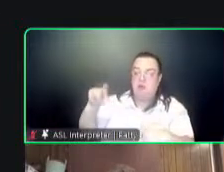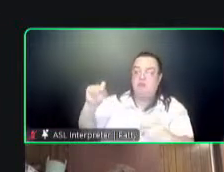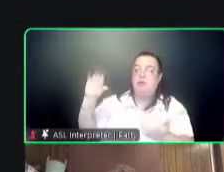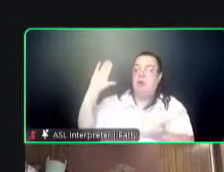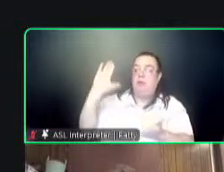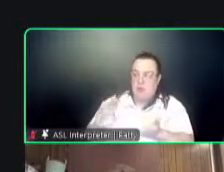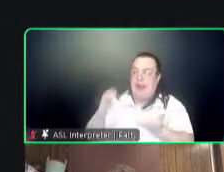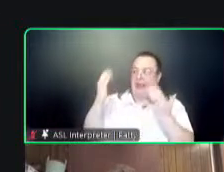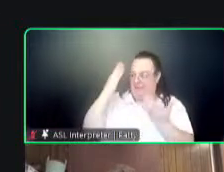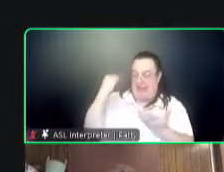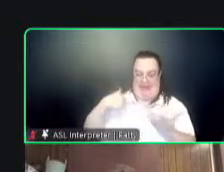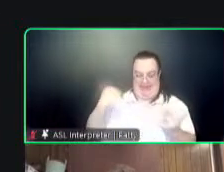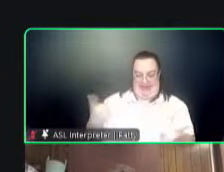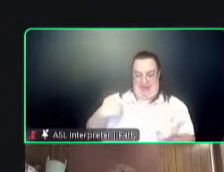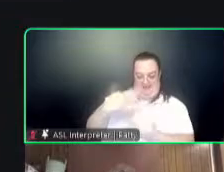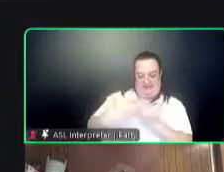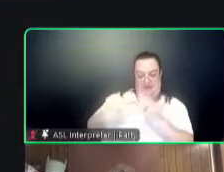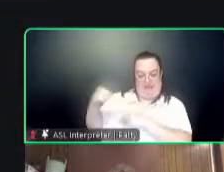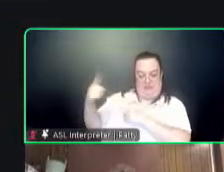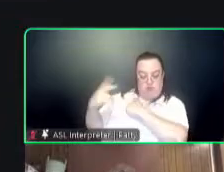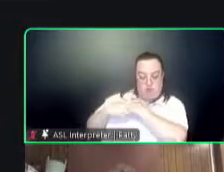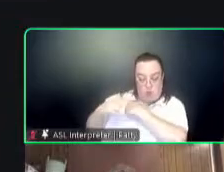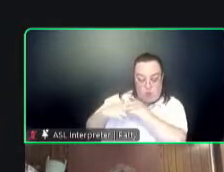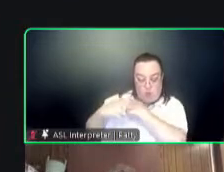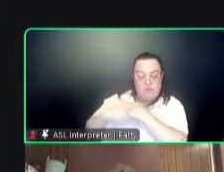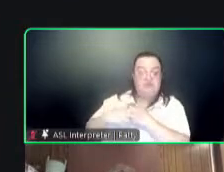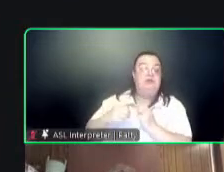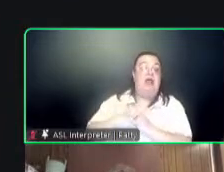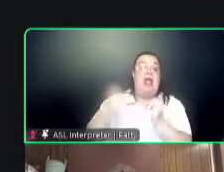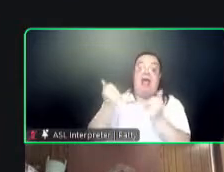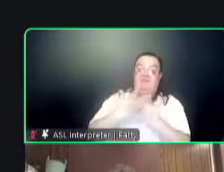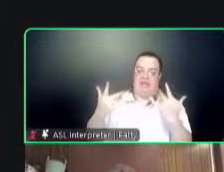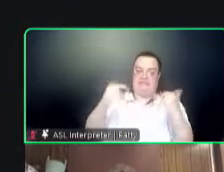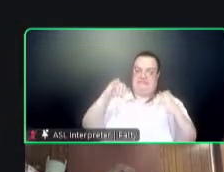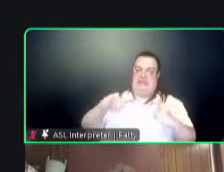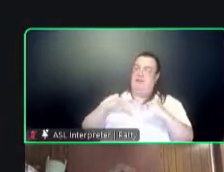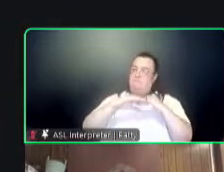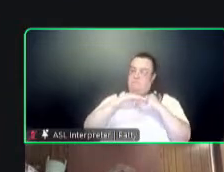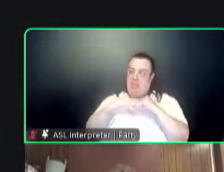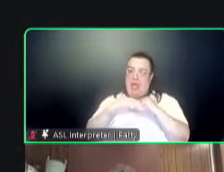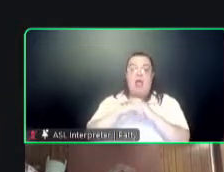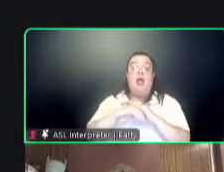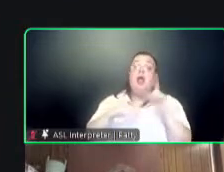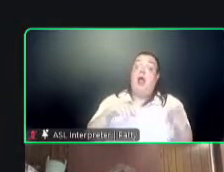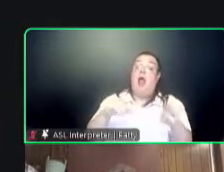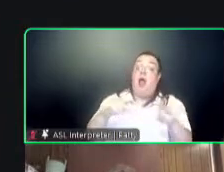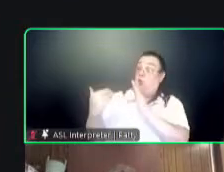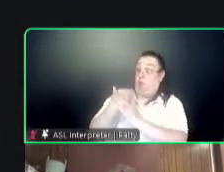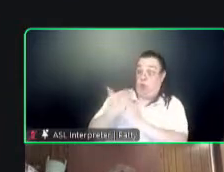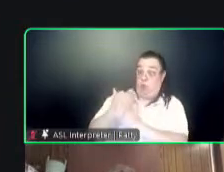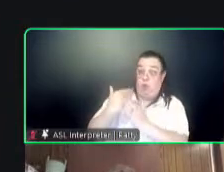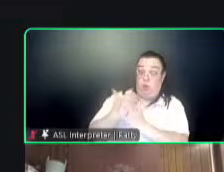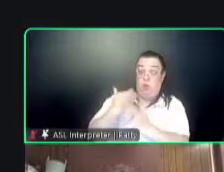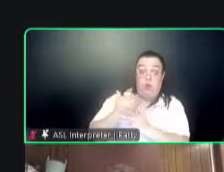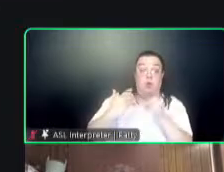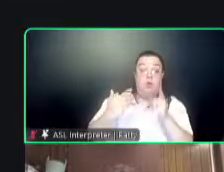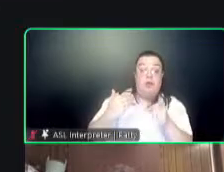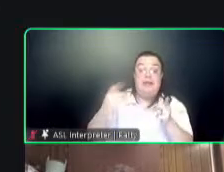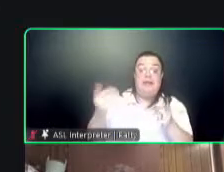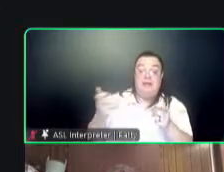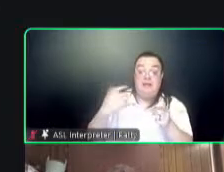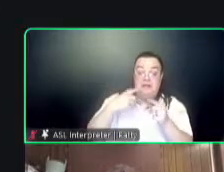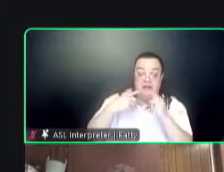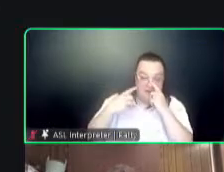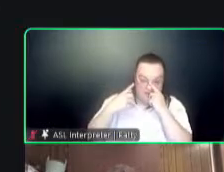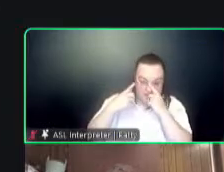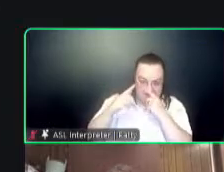storage now. Everything else is remaining flat, but we did add, and this is new, what it says here for 130 homes, so I